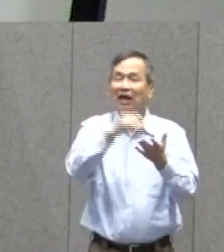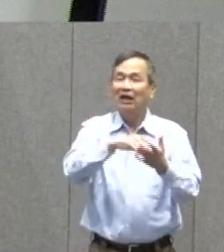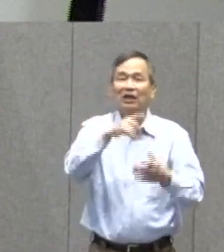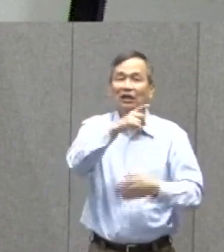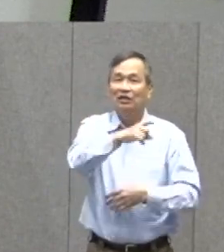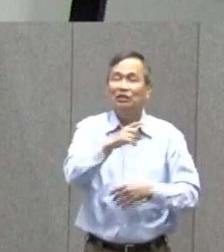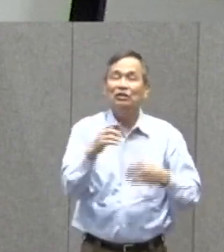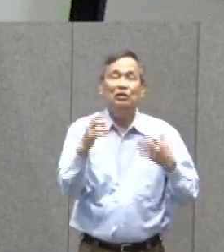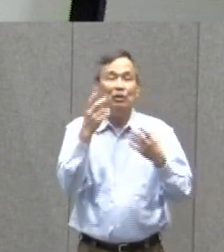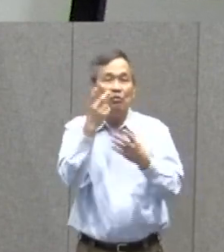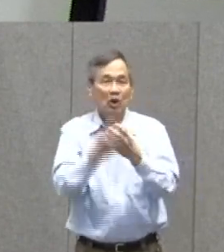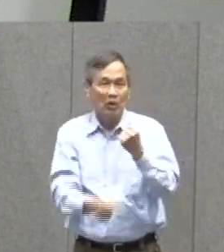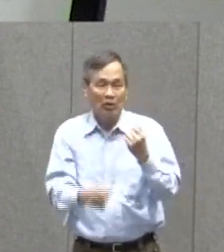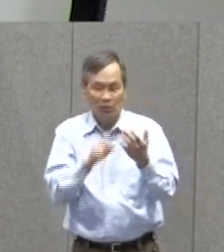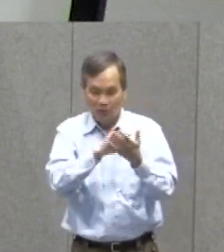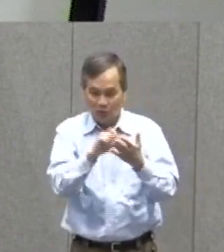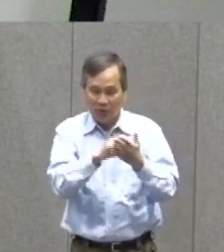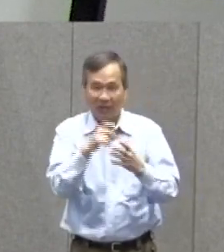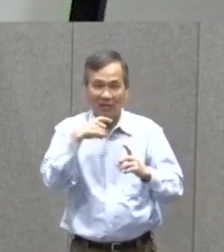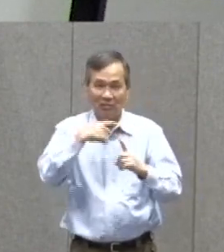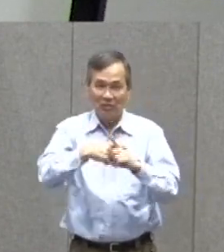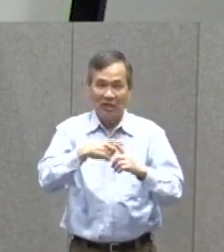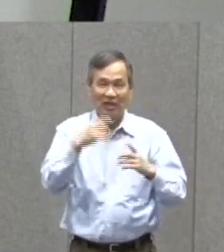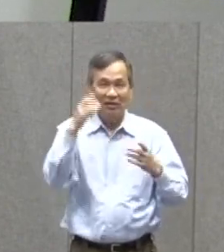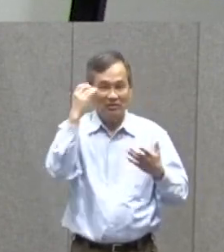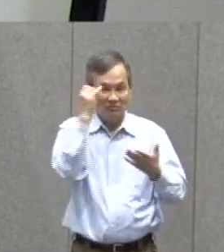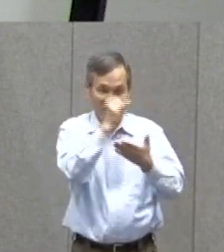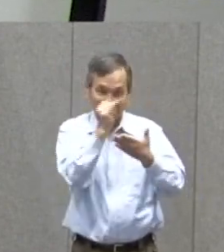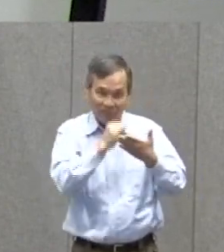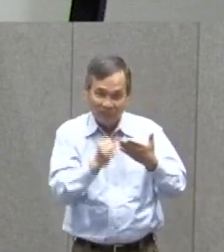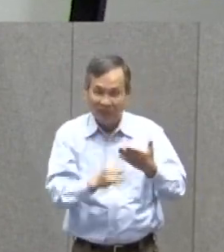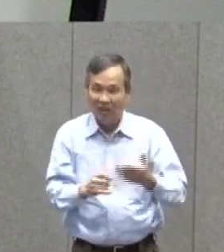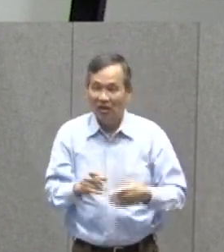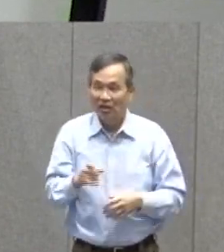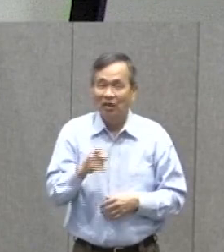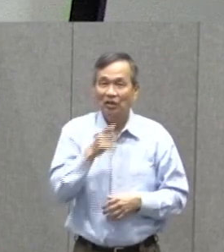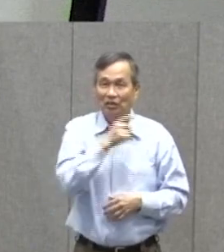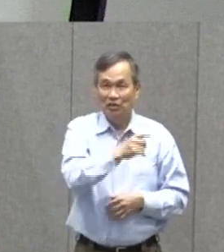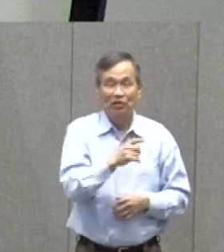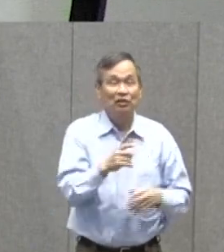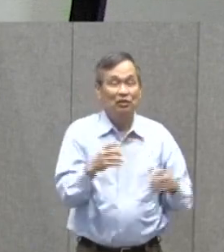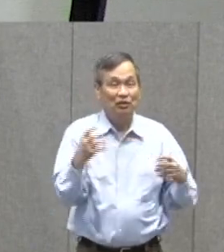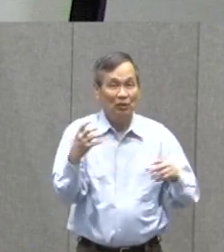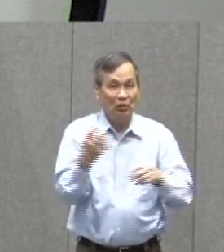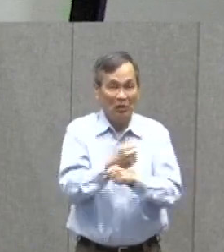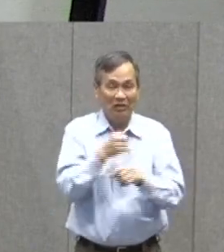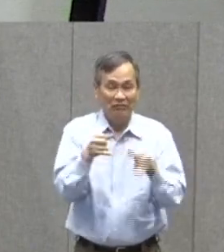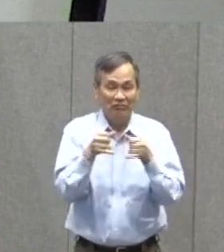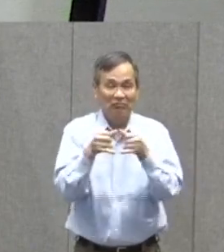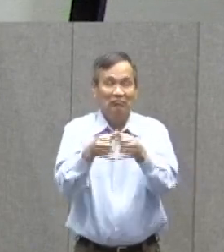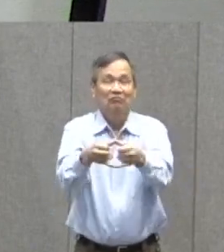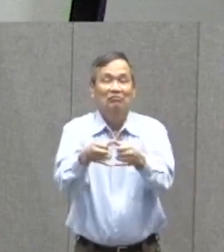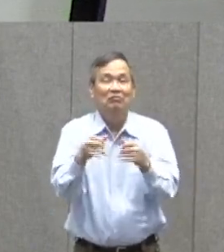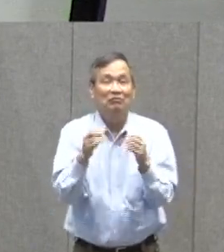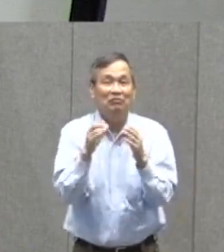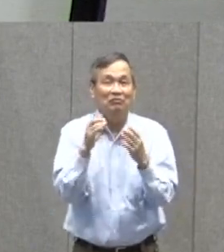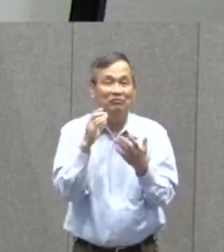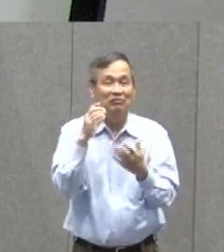the illustrator and has won, for some of her other books, she has won Calcutt Honor of her books.